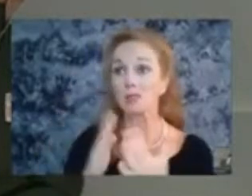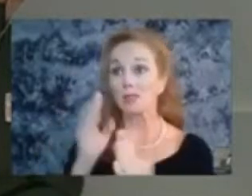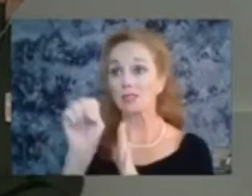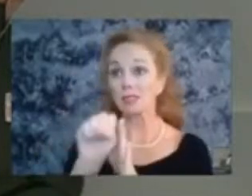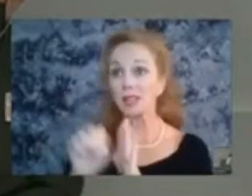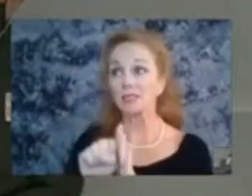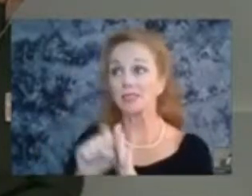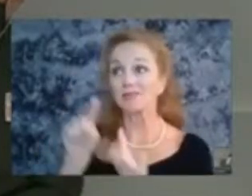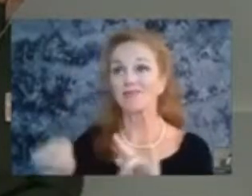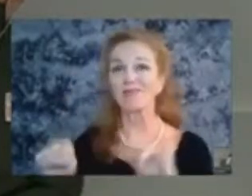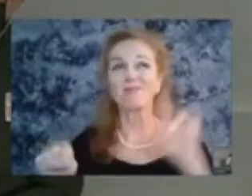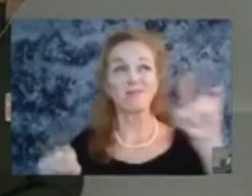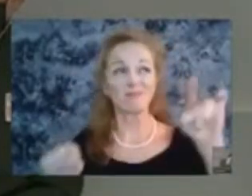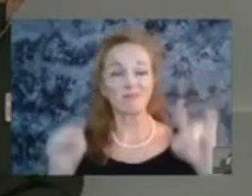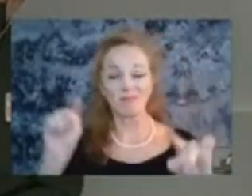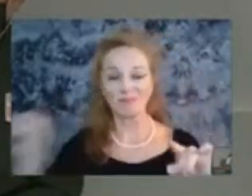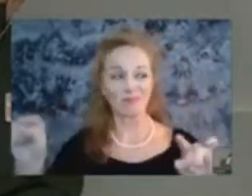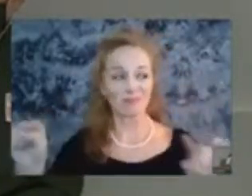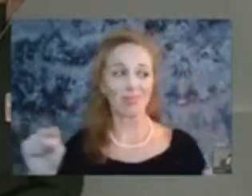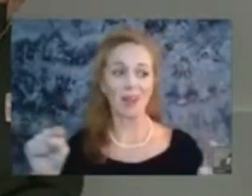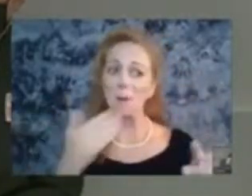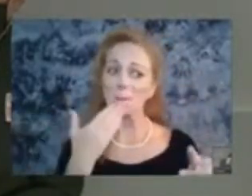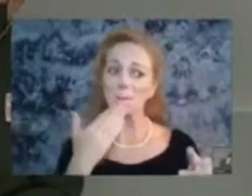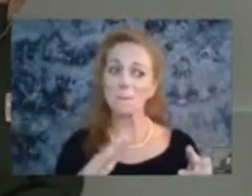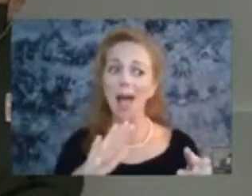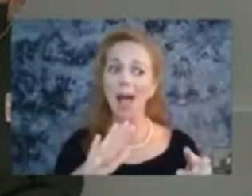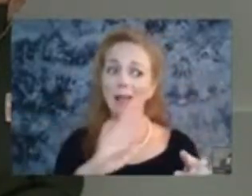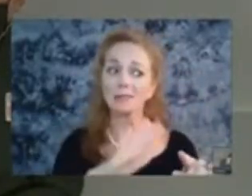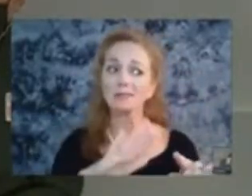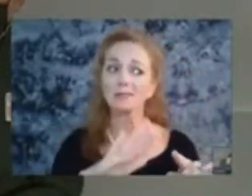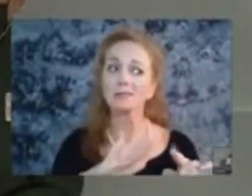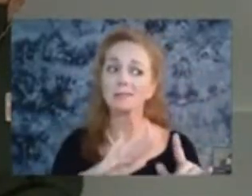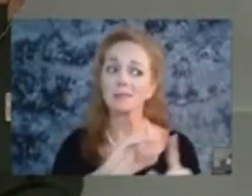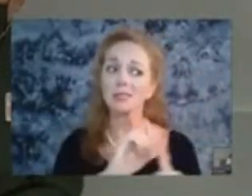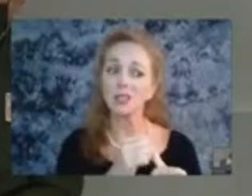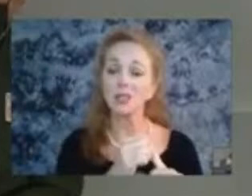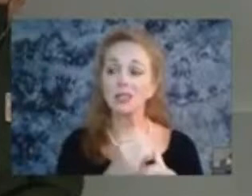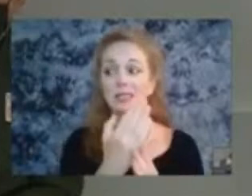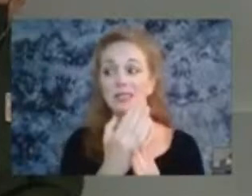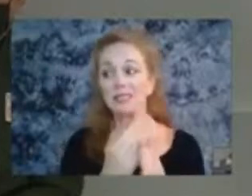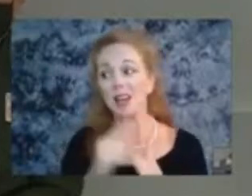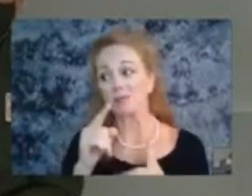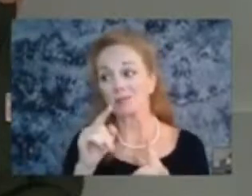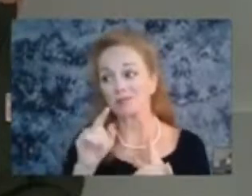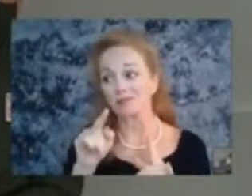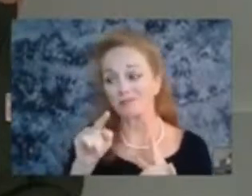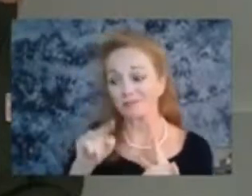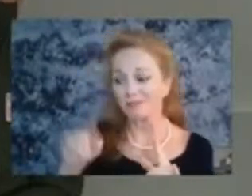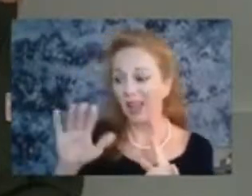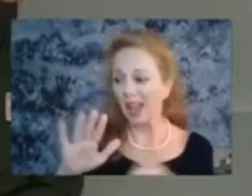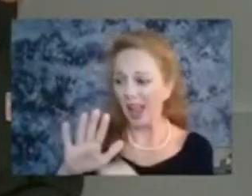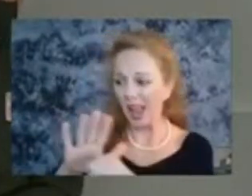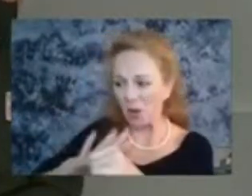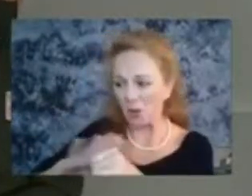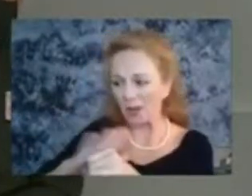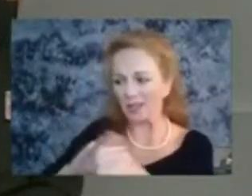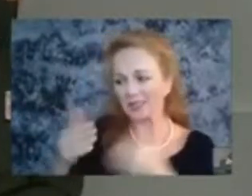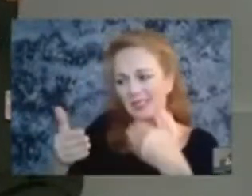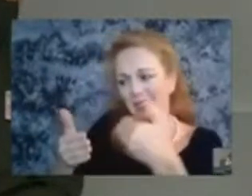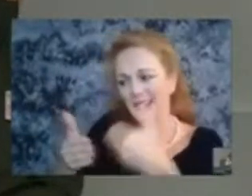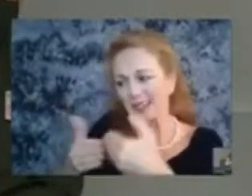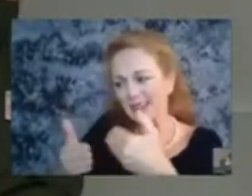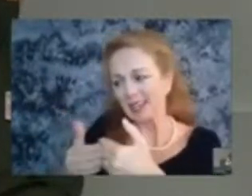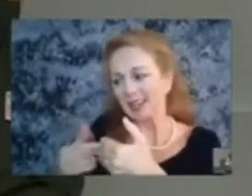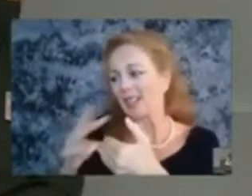bad shape. We have certain areas of our state that are in more humid and more damp areas at the coast. So clearly